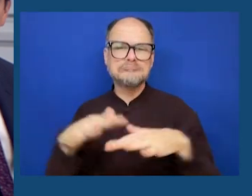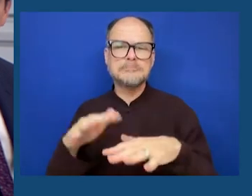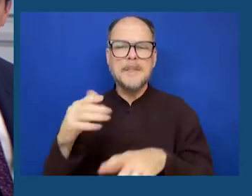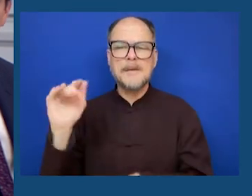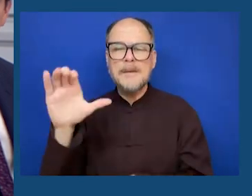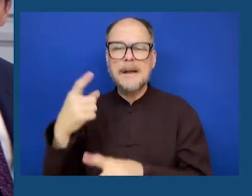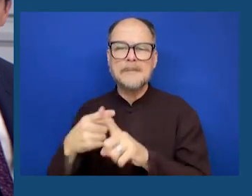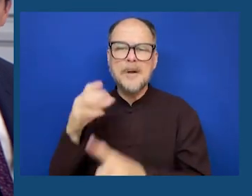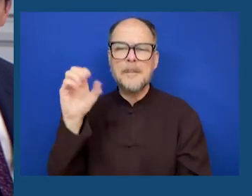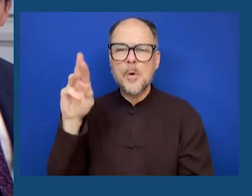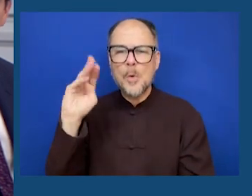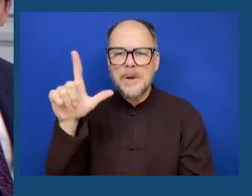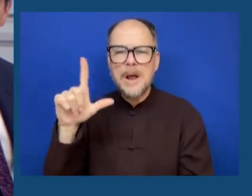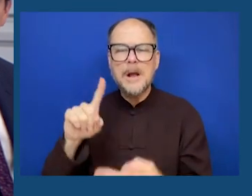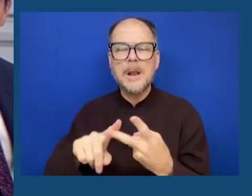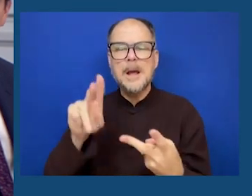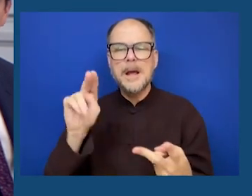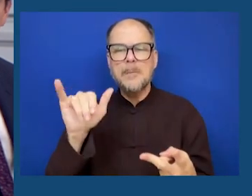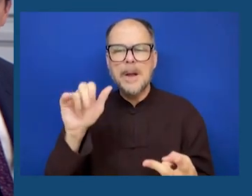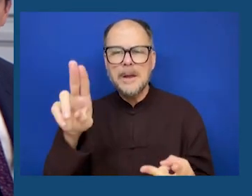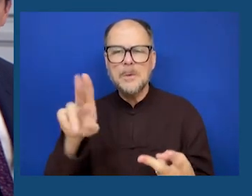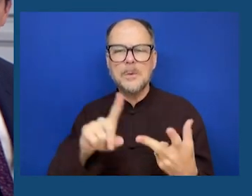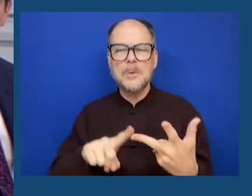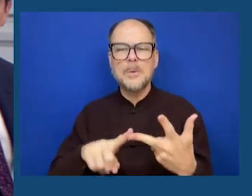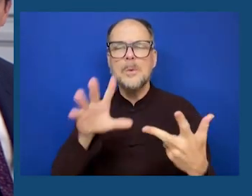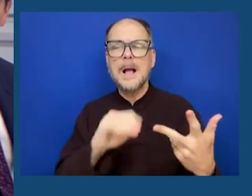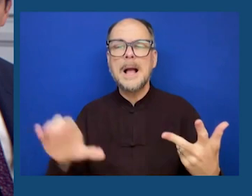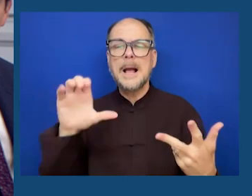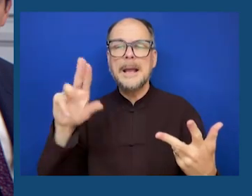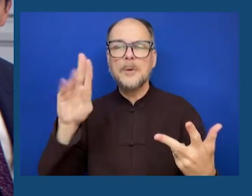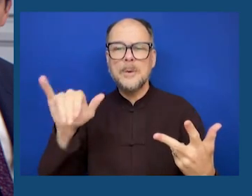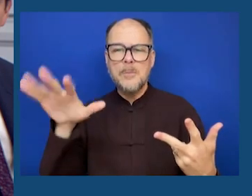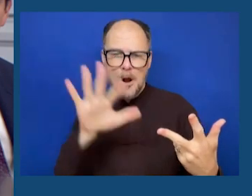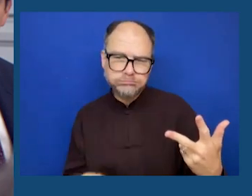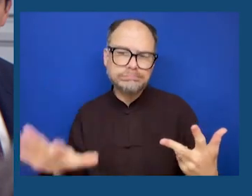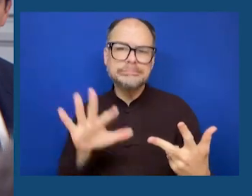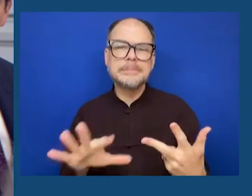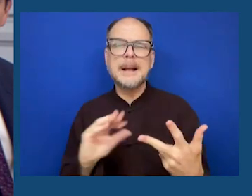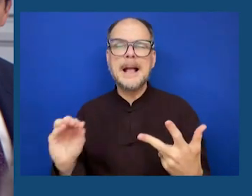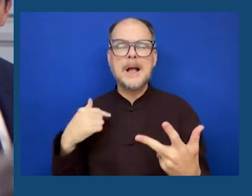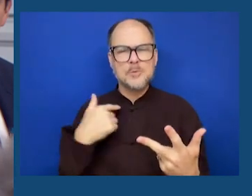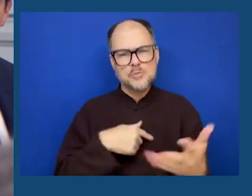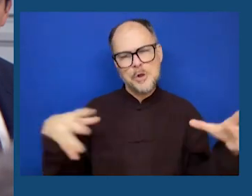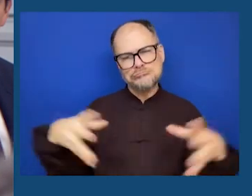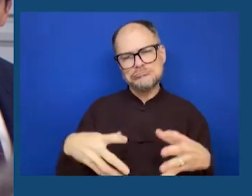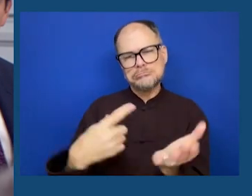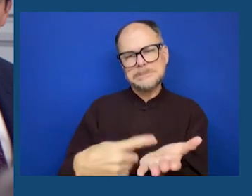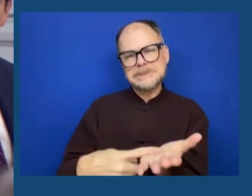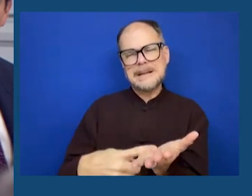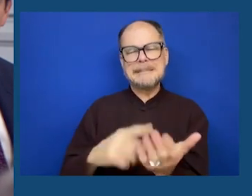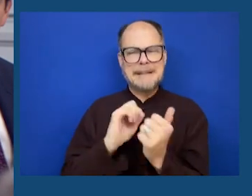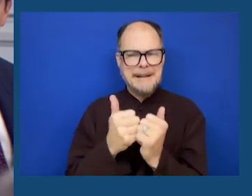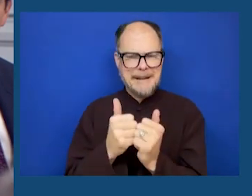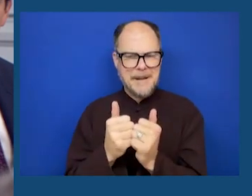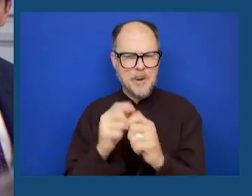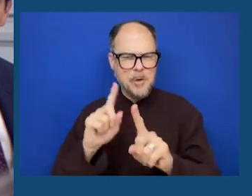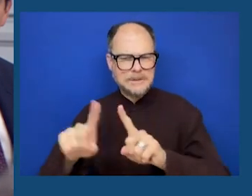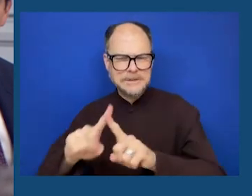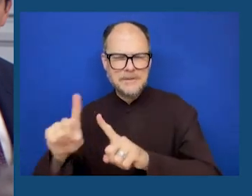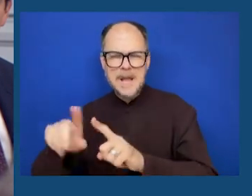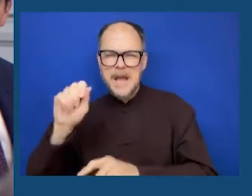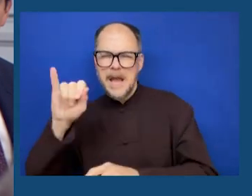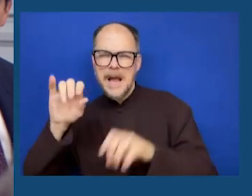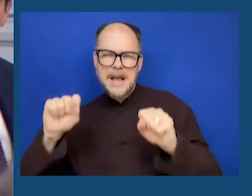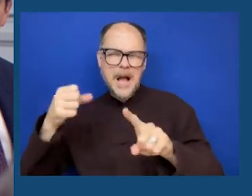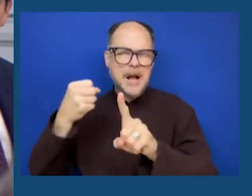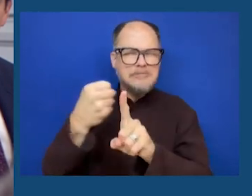Tech, from NYU, and across CUNY, and we were talking about ways in which we can think about the societal impacts of these systems. How do we